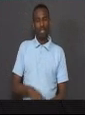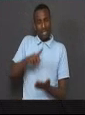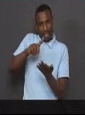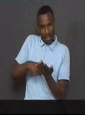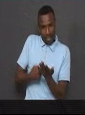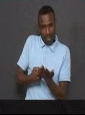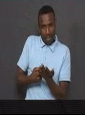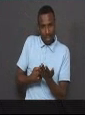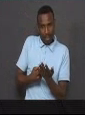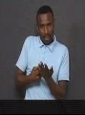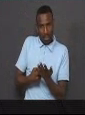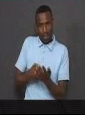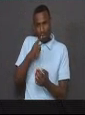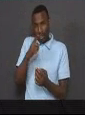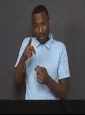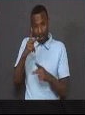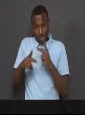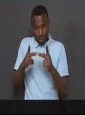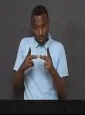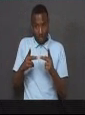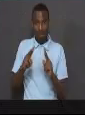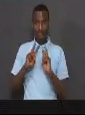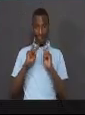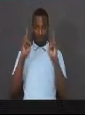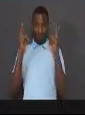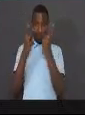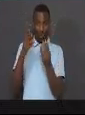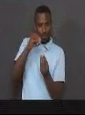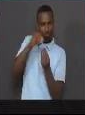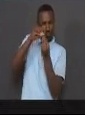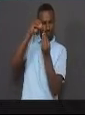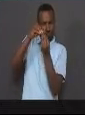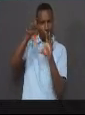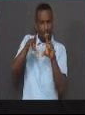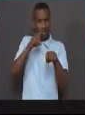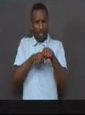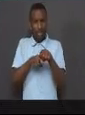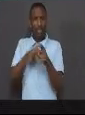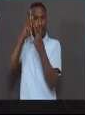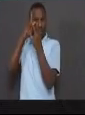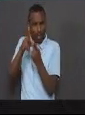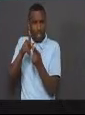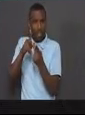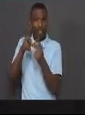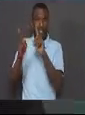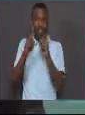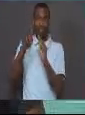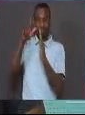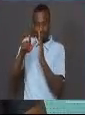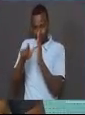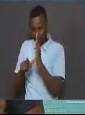Thus, in either process, when volume is increased, pressure will